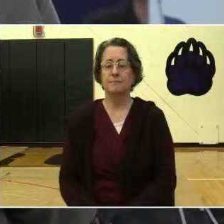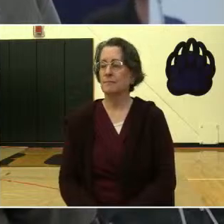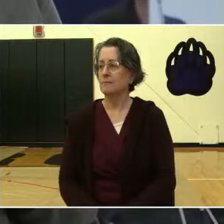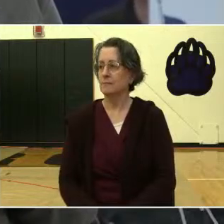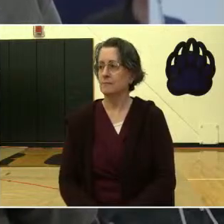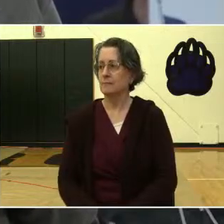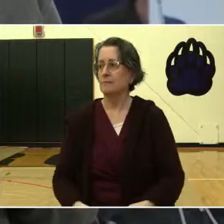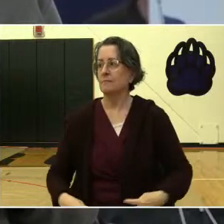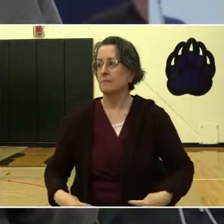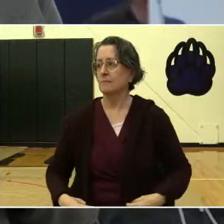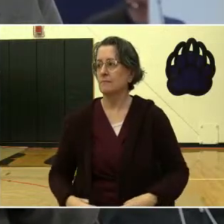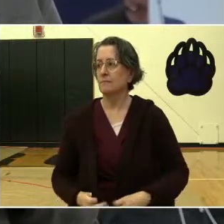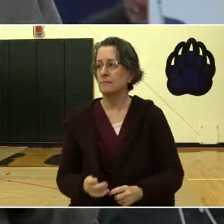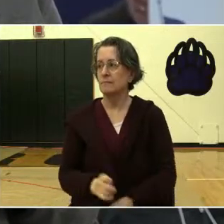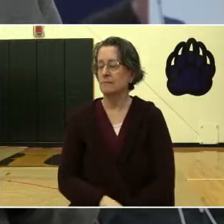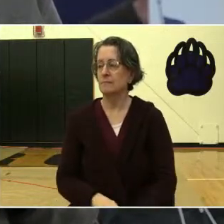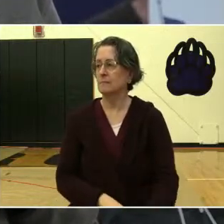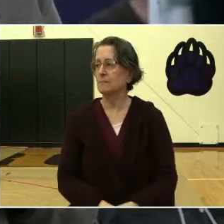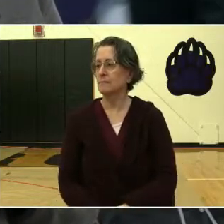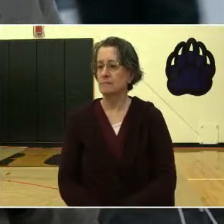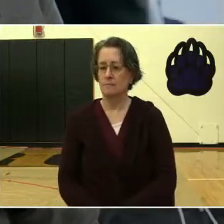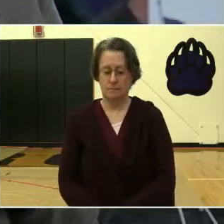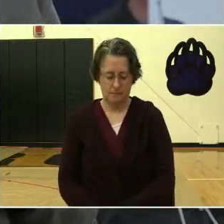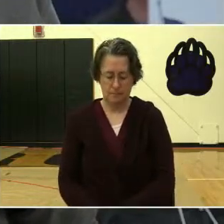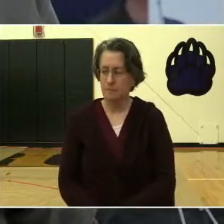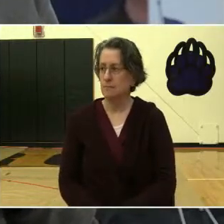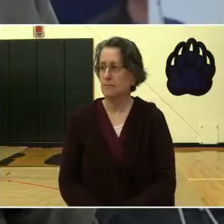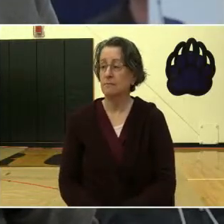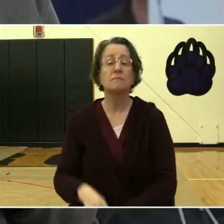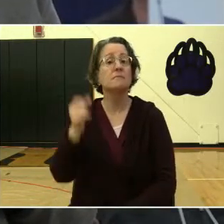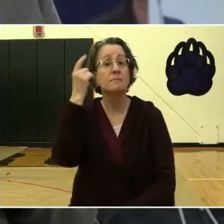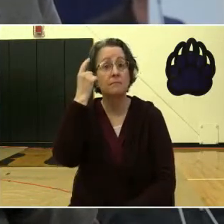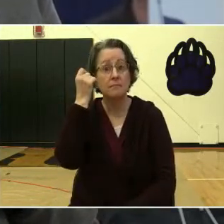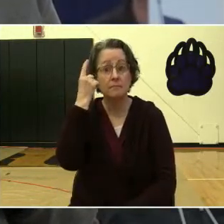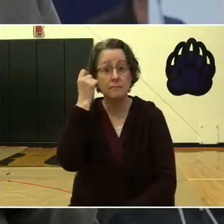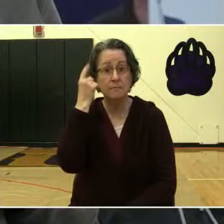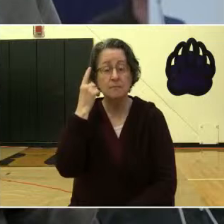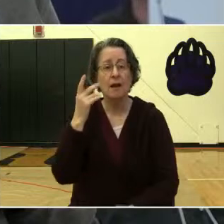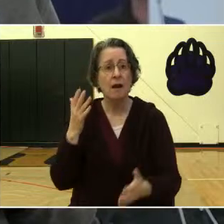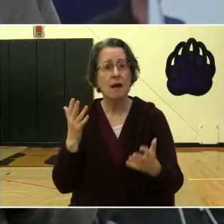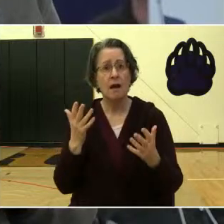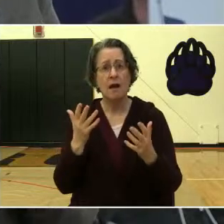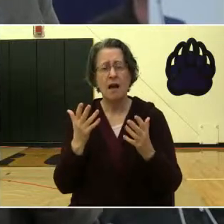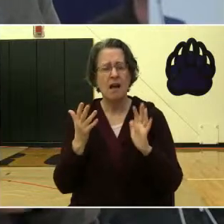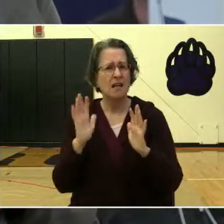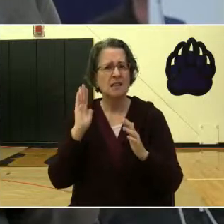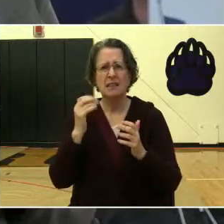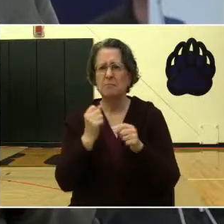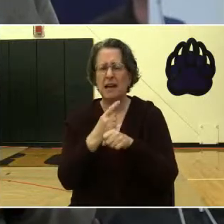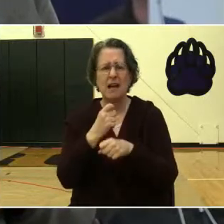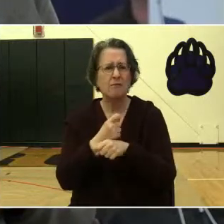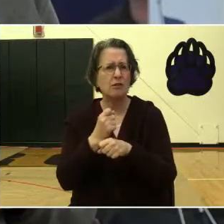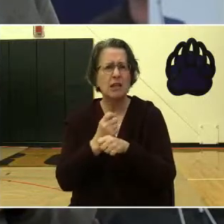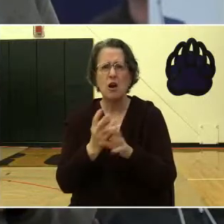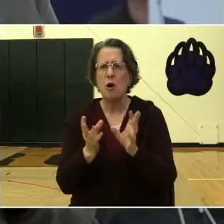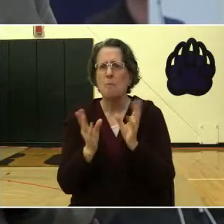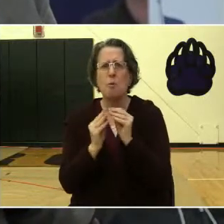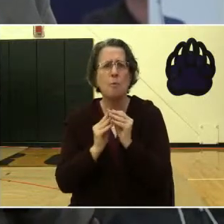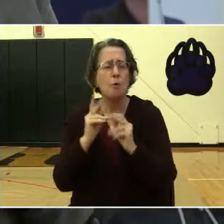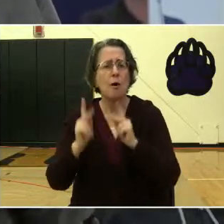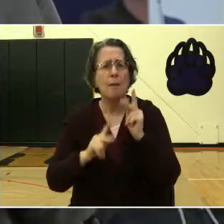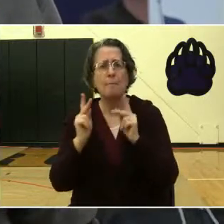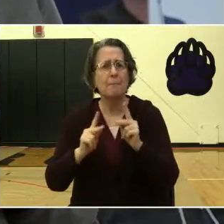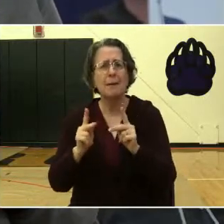incredibly uh large uh increase in the number of pedestrian deaths that have occurred nationally